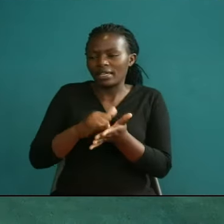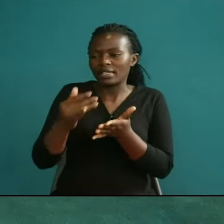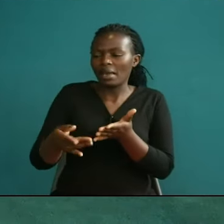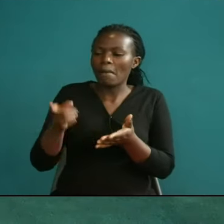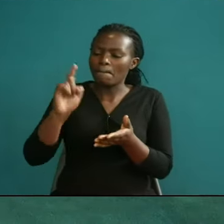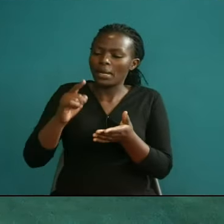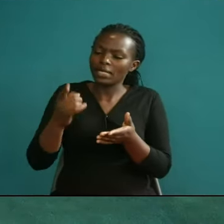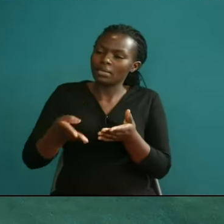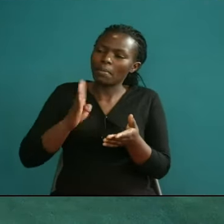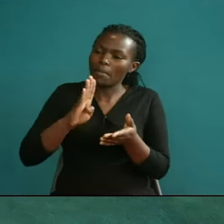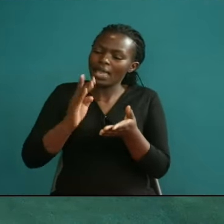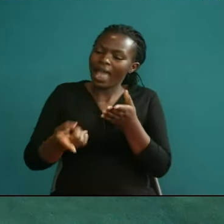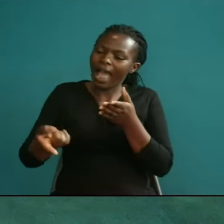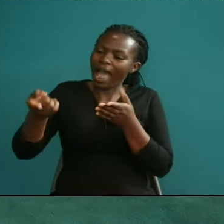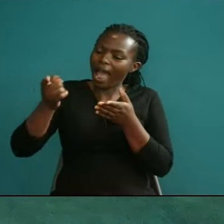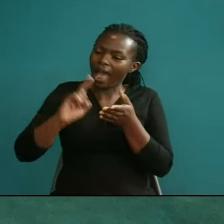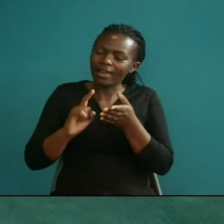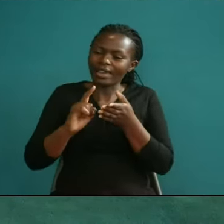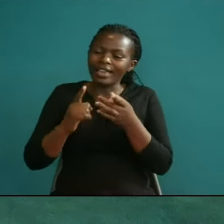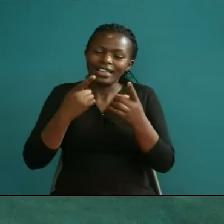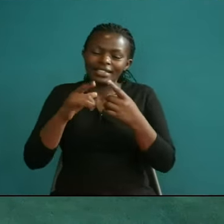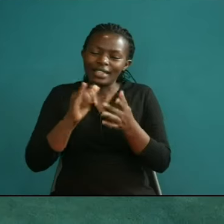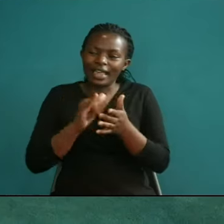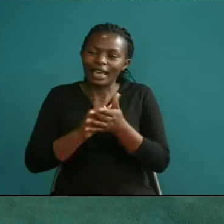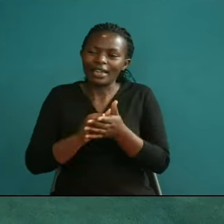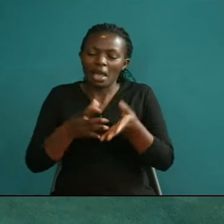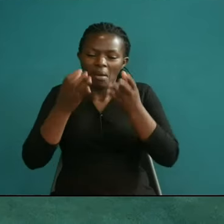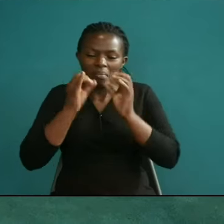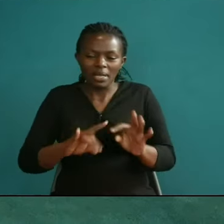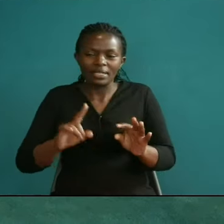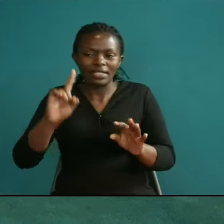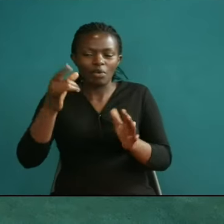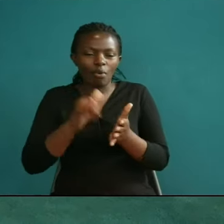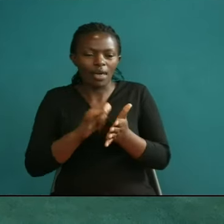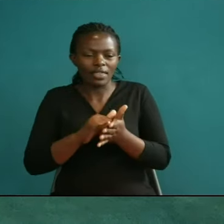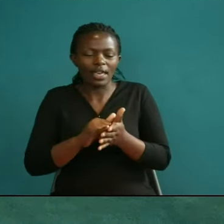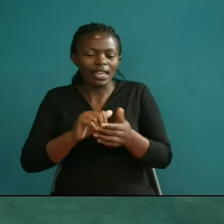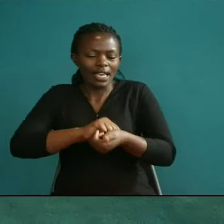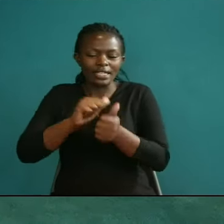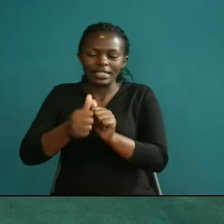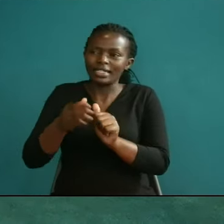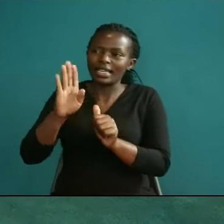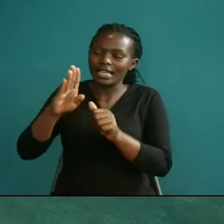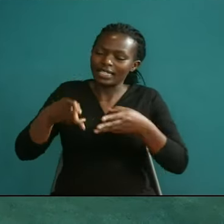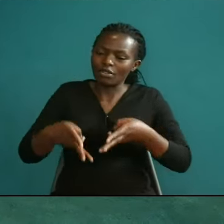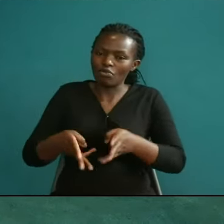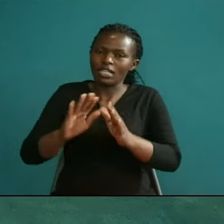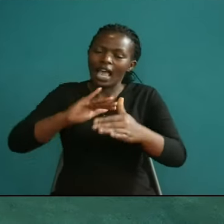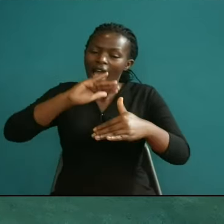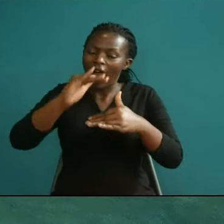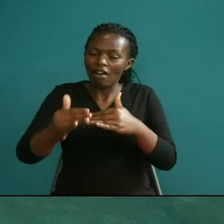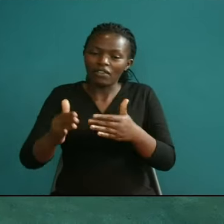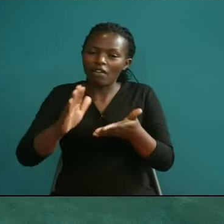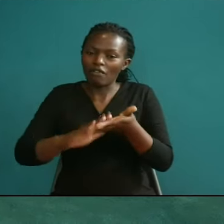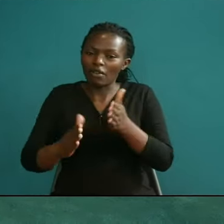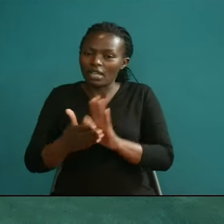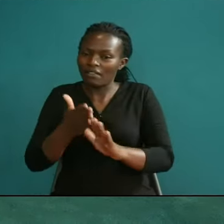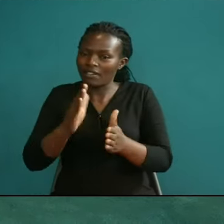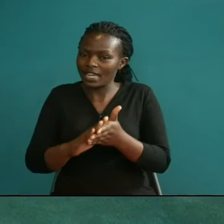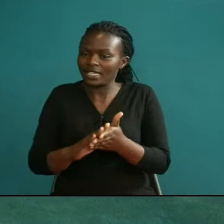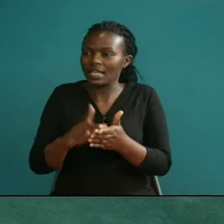is the one who changes his ways after forgiveness. Mm-hmm. Because being forgiven and running